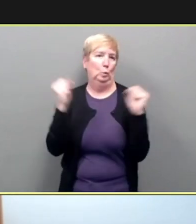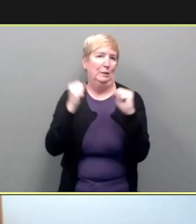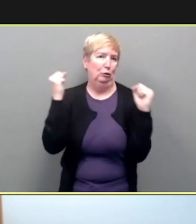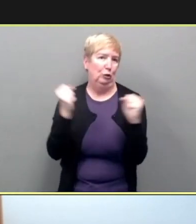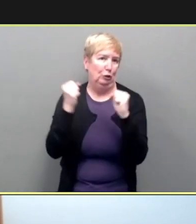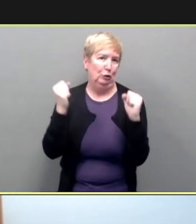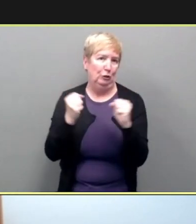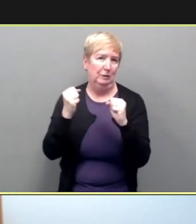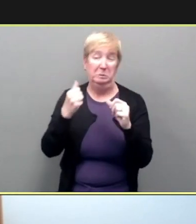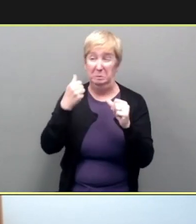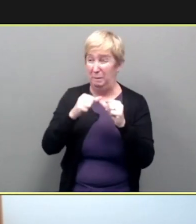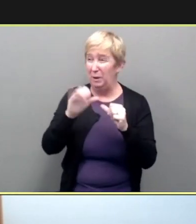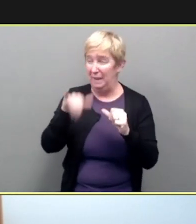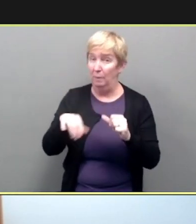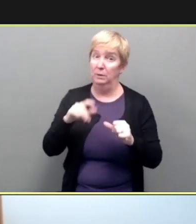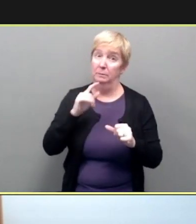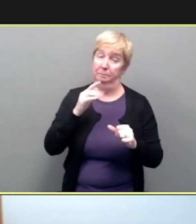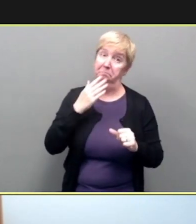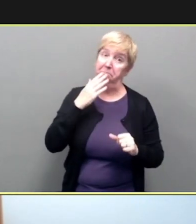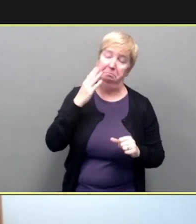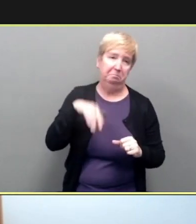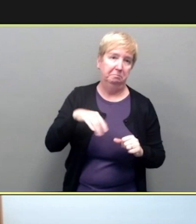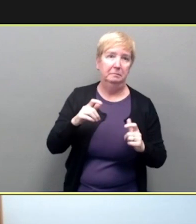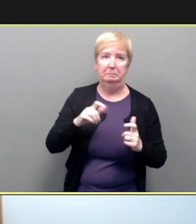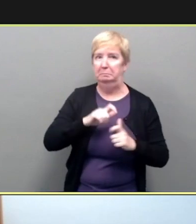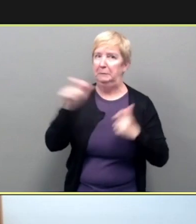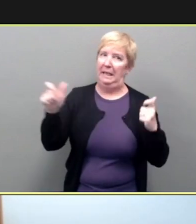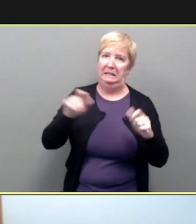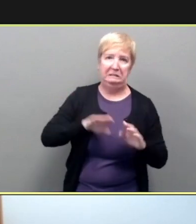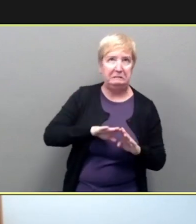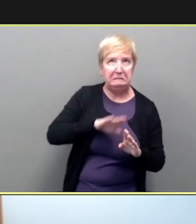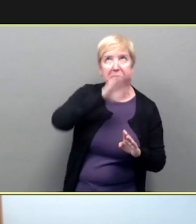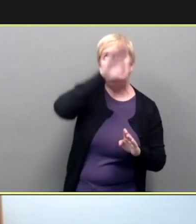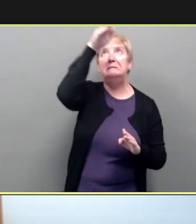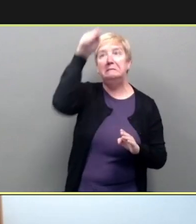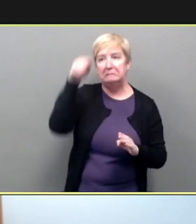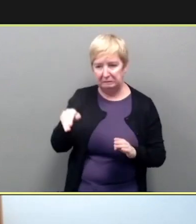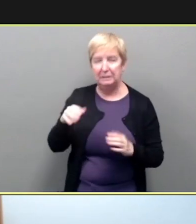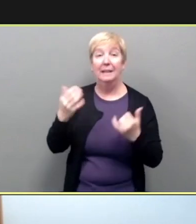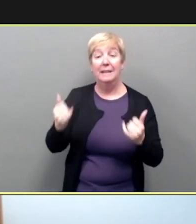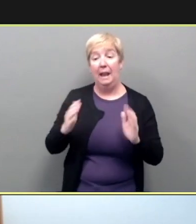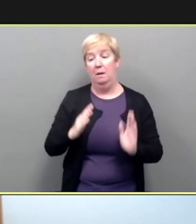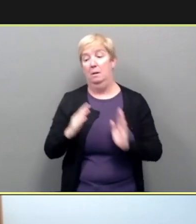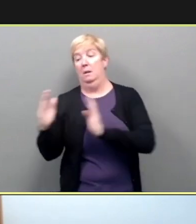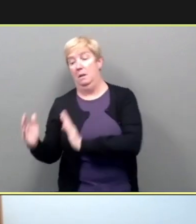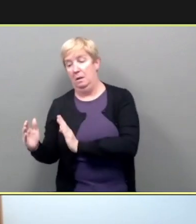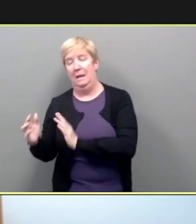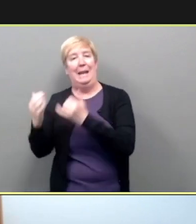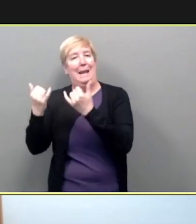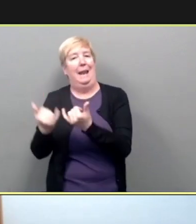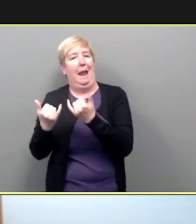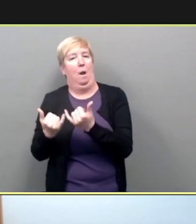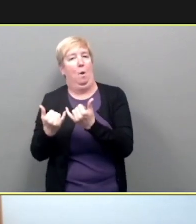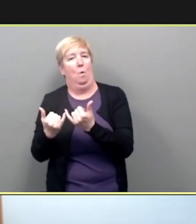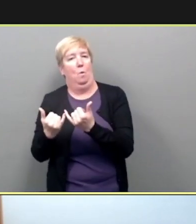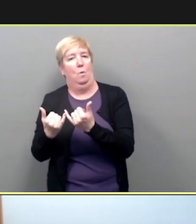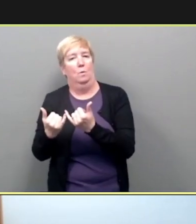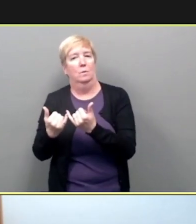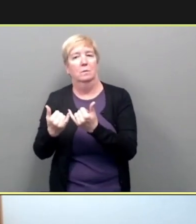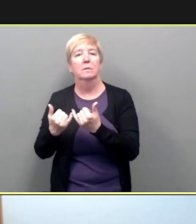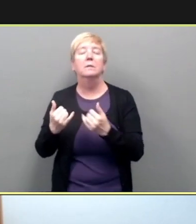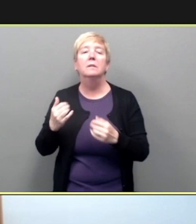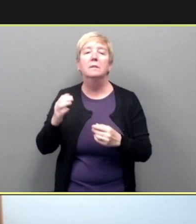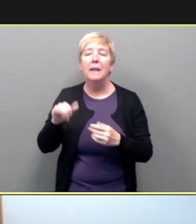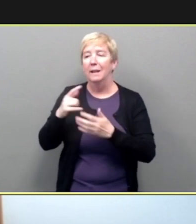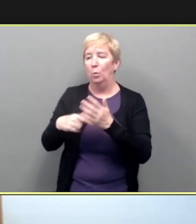that's quite a bit larger than what we're seeing on the right-hand side of the slide, which what